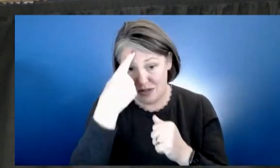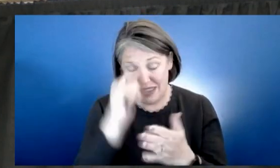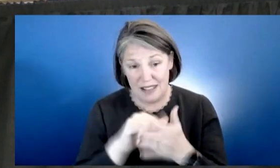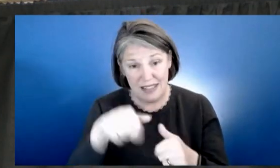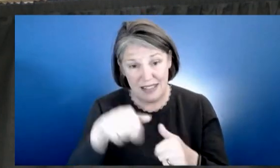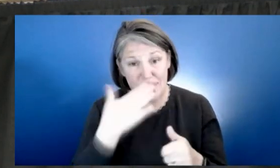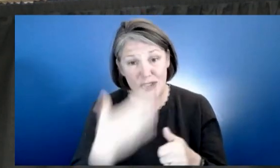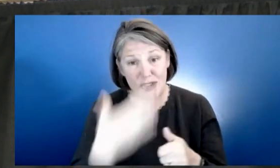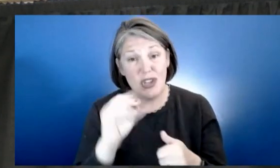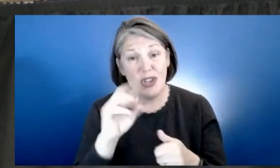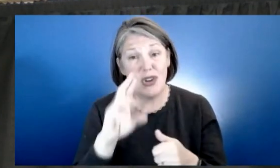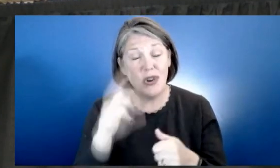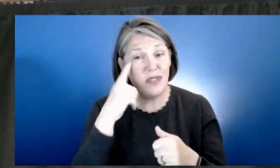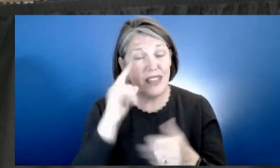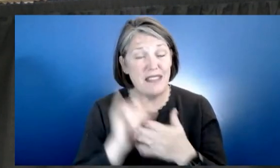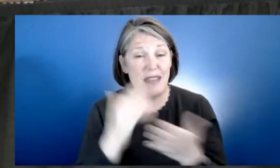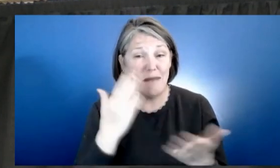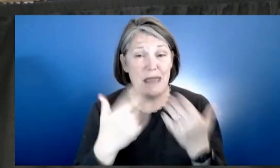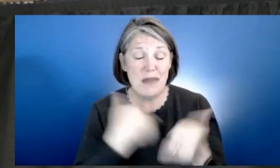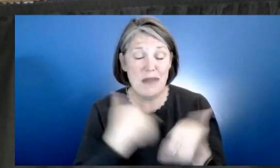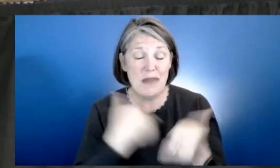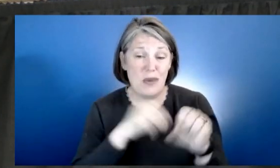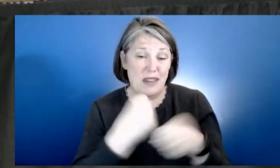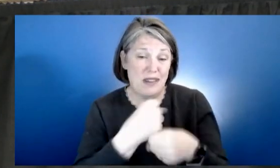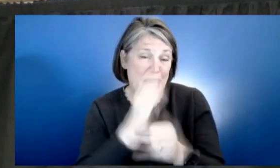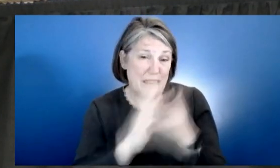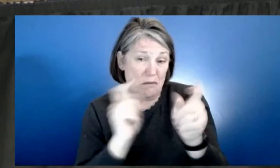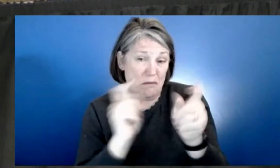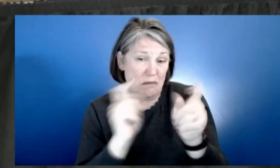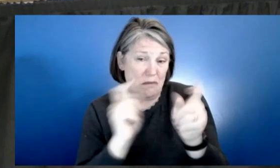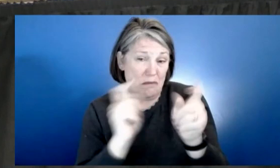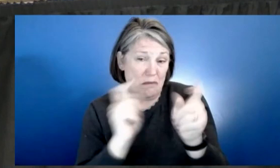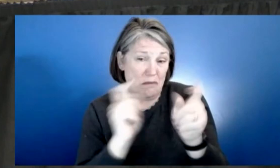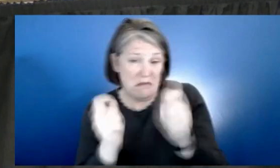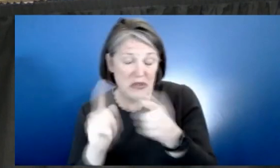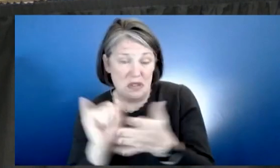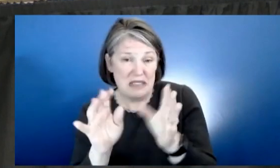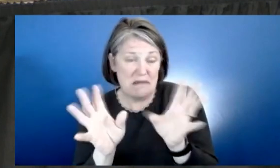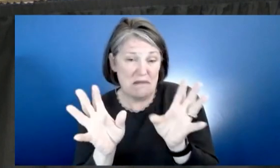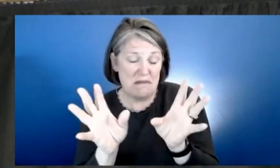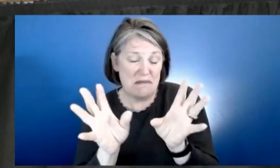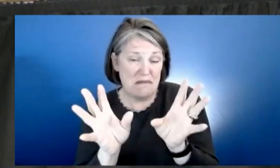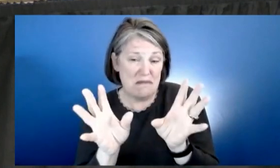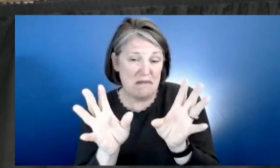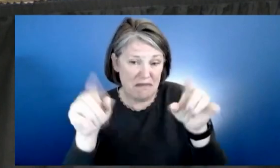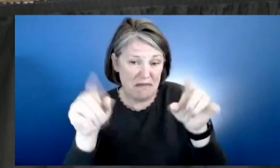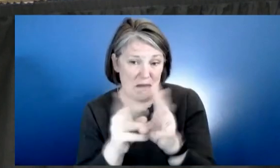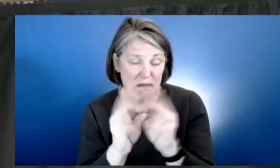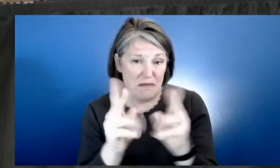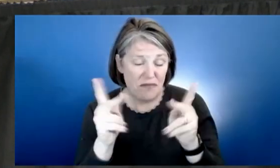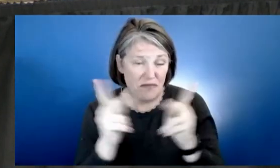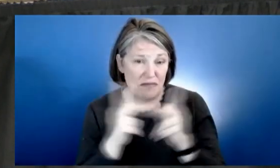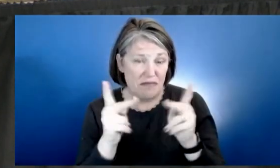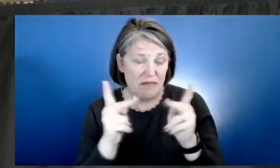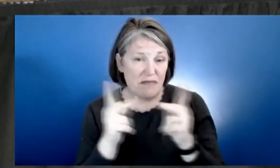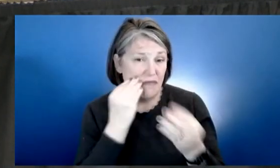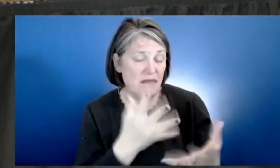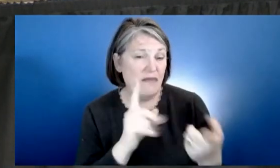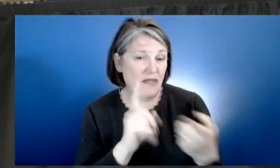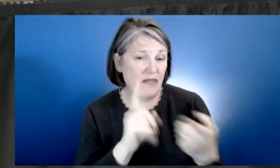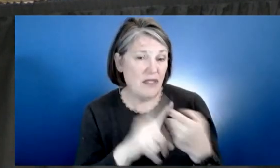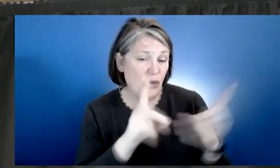make some changes to this venue that would be improved, why don't you drop a note to Director Ryberg and we can